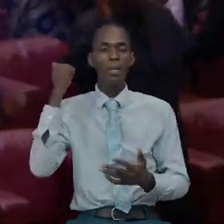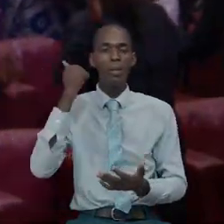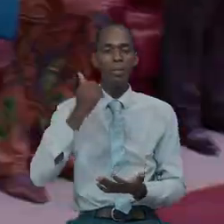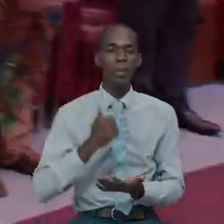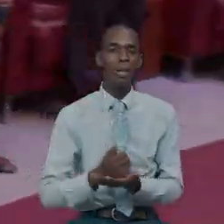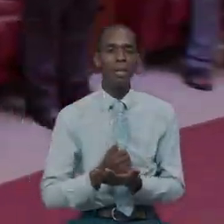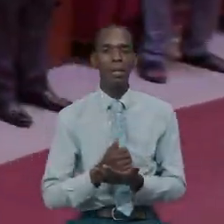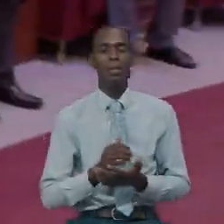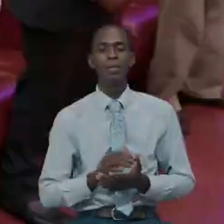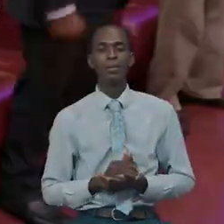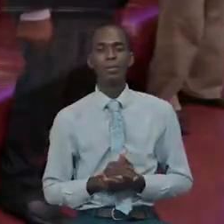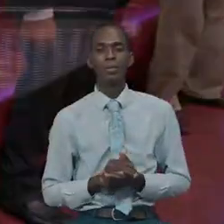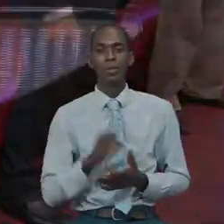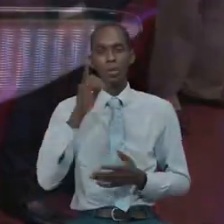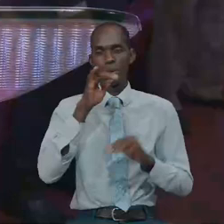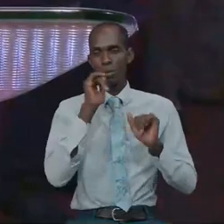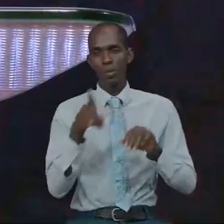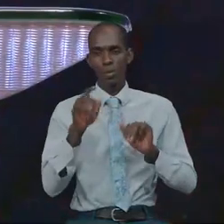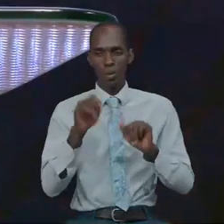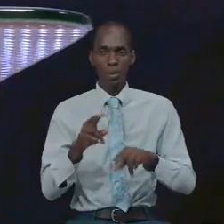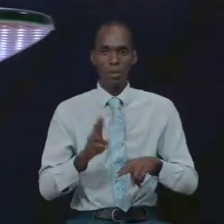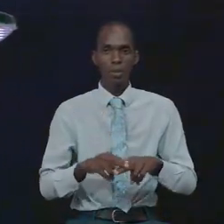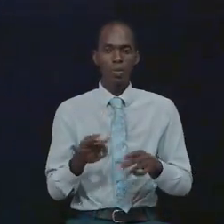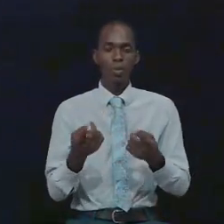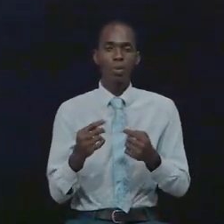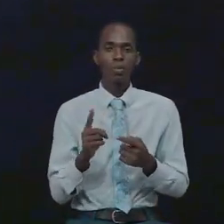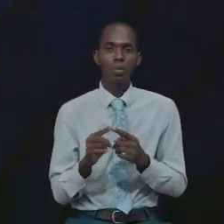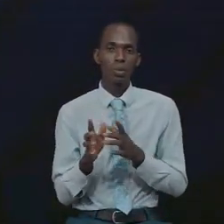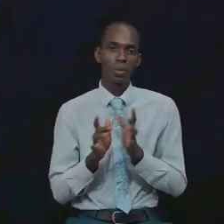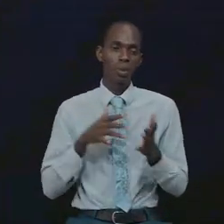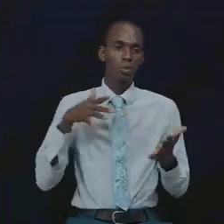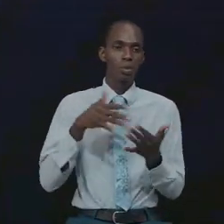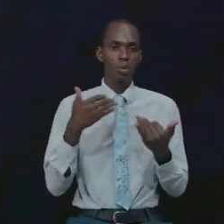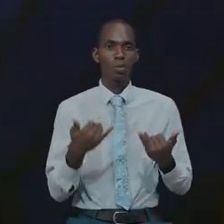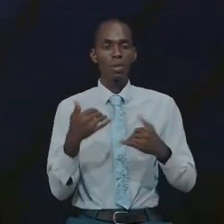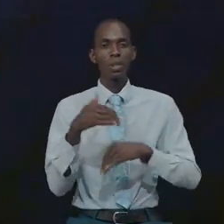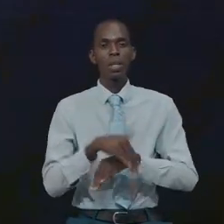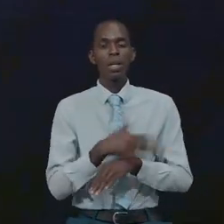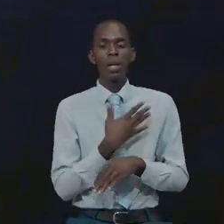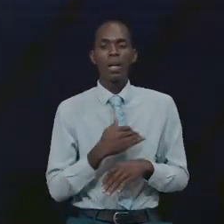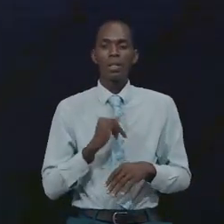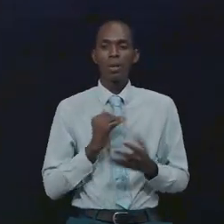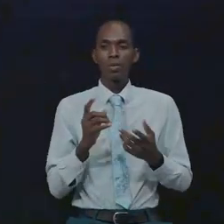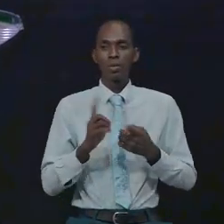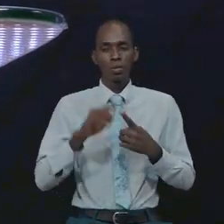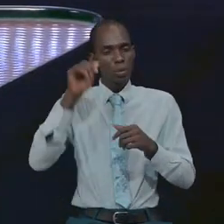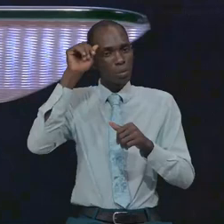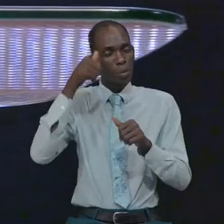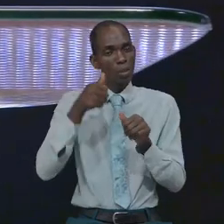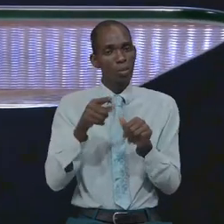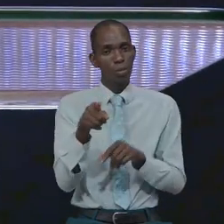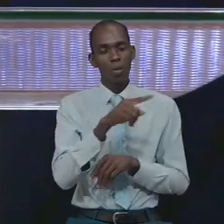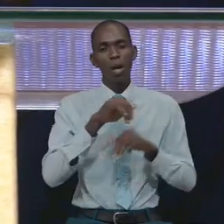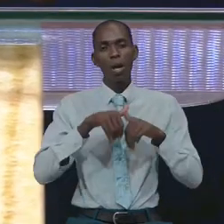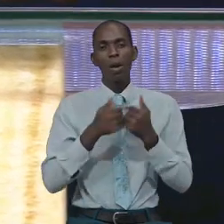Amen. God bless you. You can sit and welcome to the Bible study tonight. And I want to remind you how